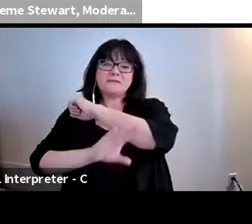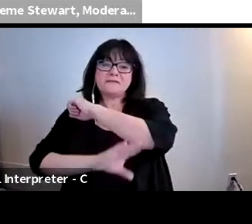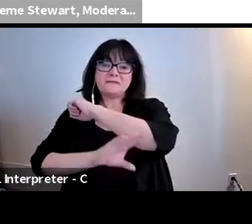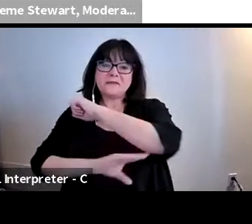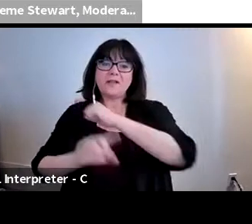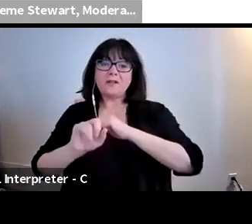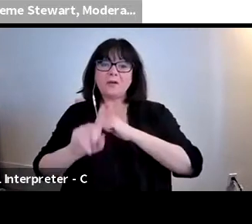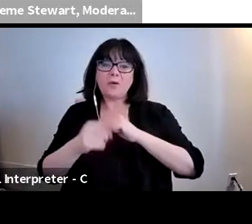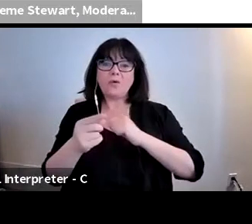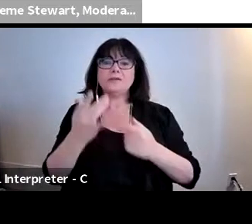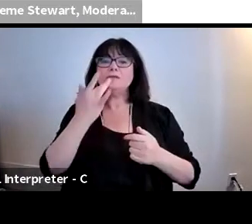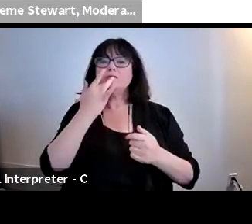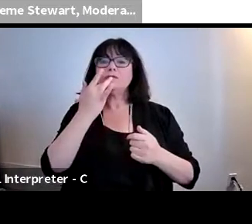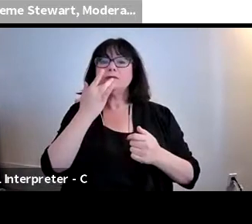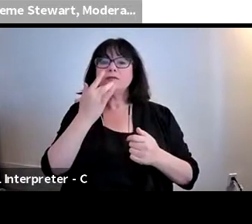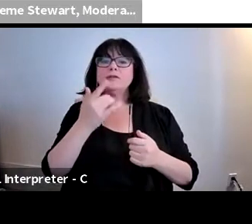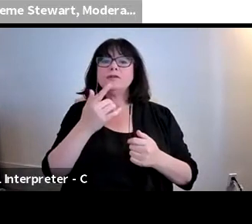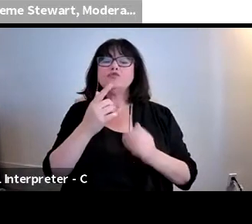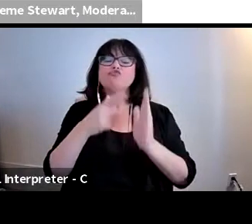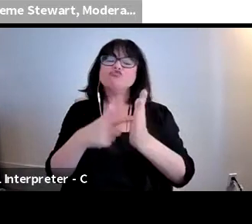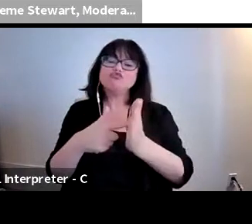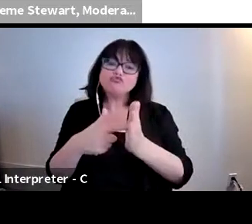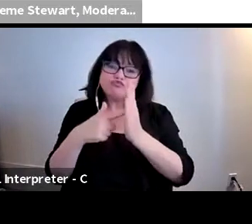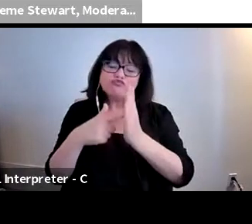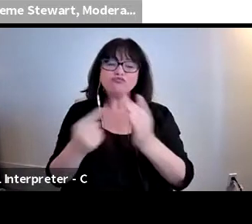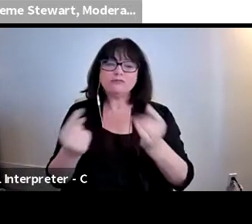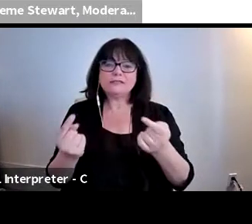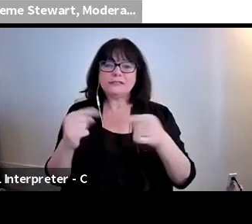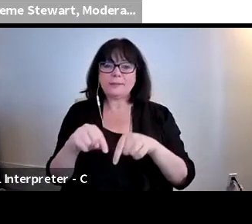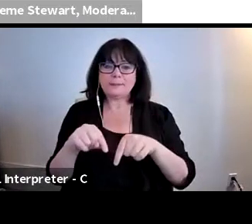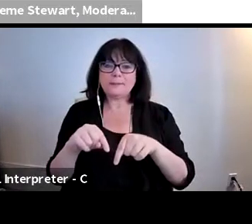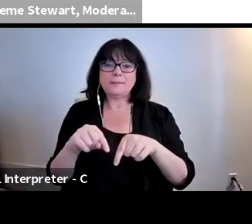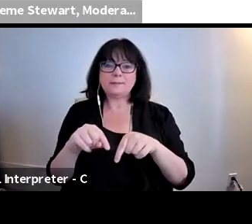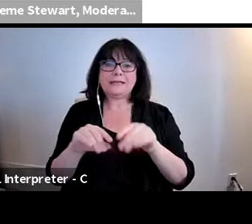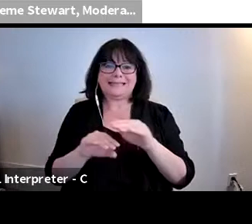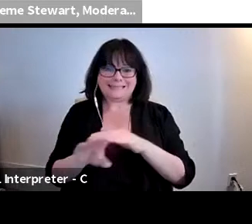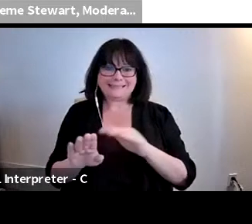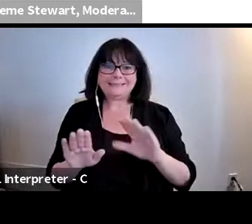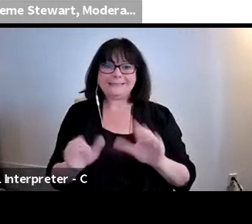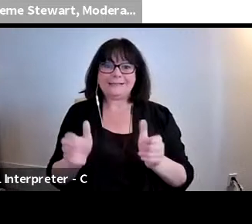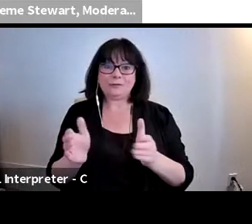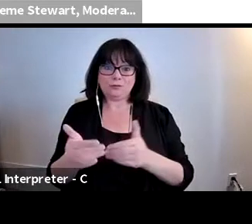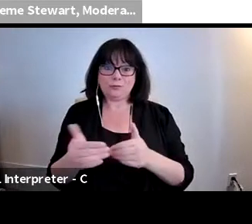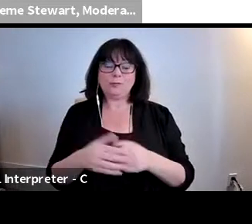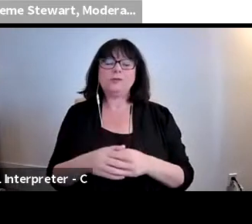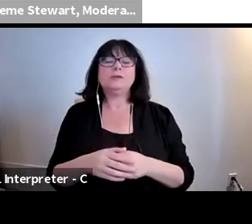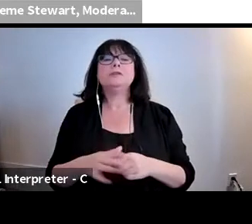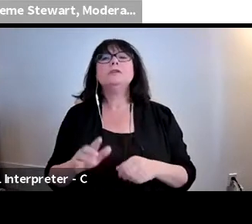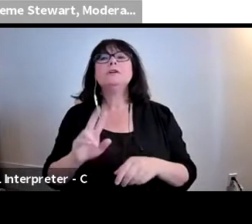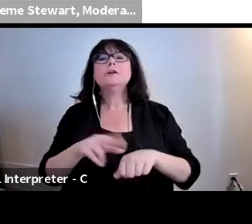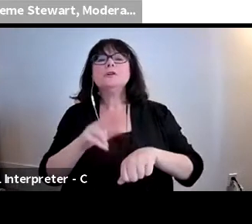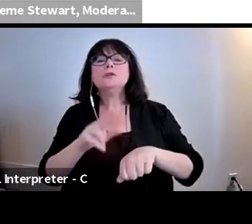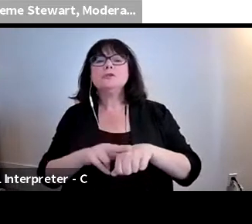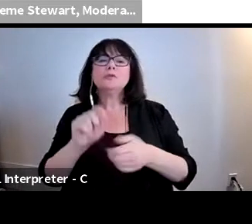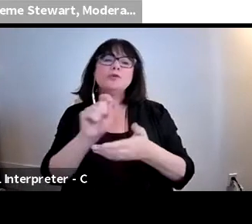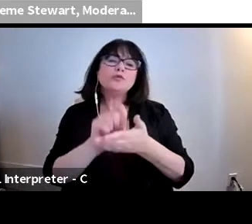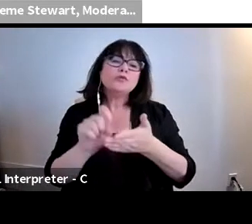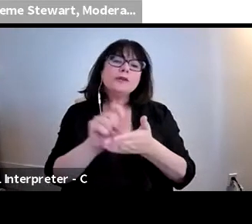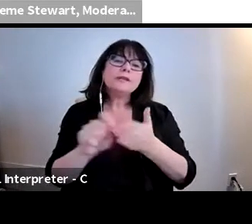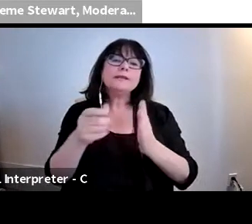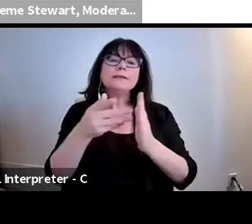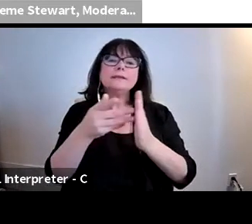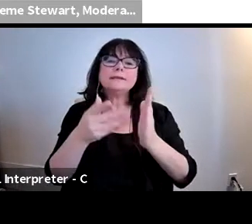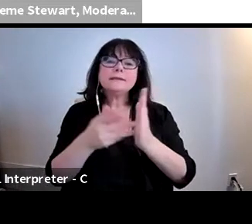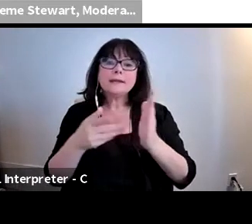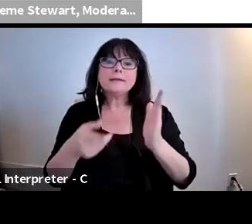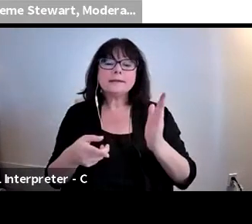in order to meet learning outcomes. So for a typical exam, that is a written exam, it's unlikely in the